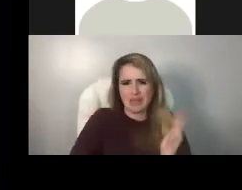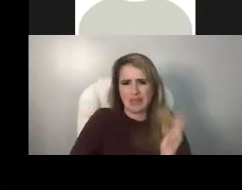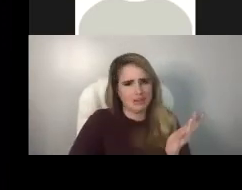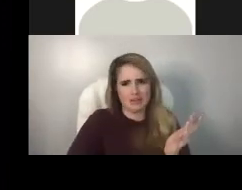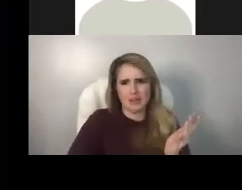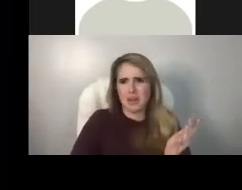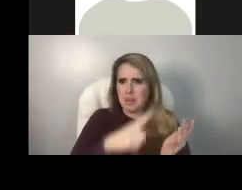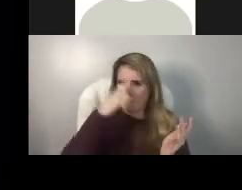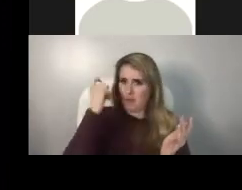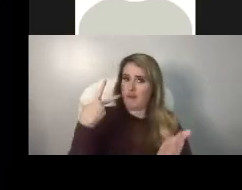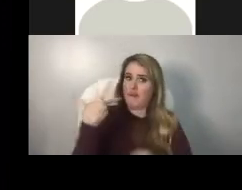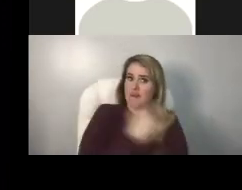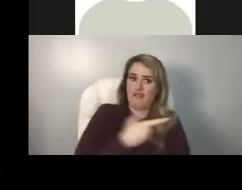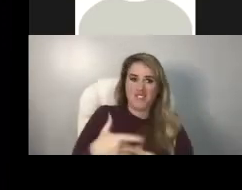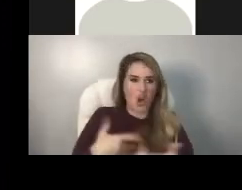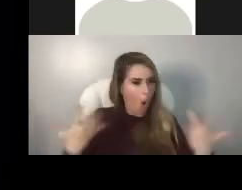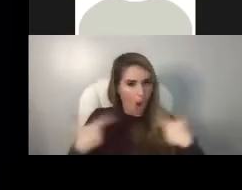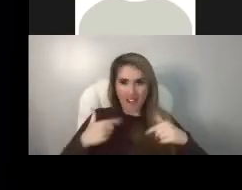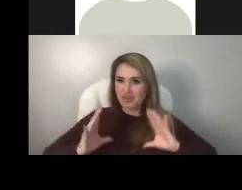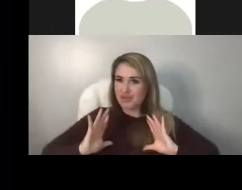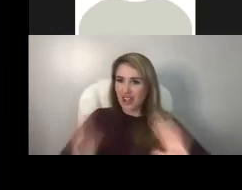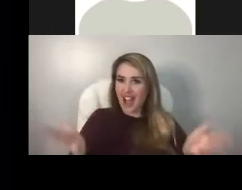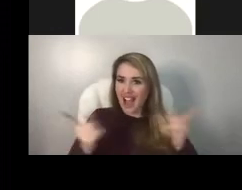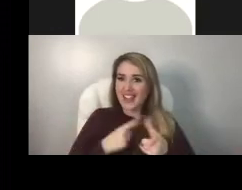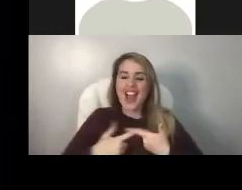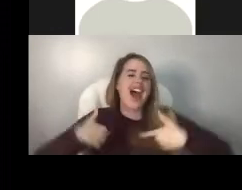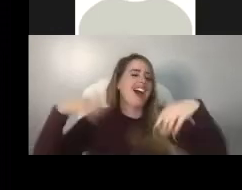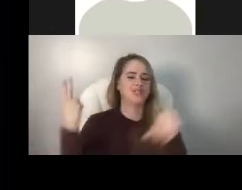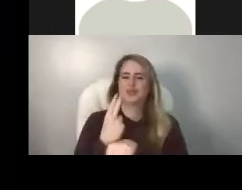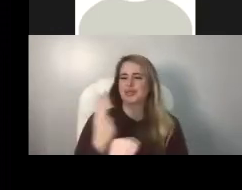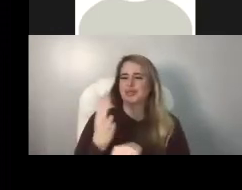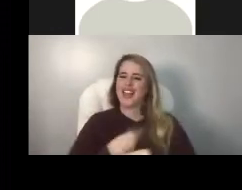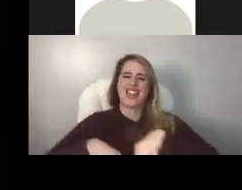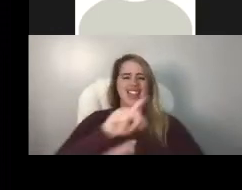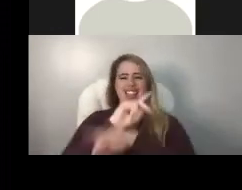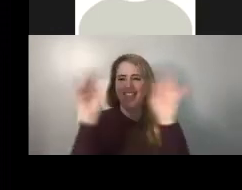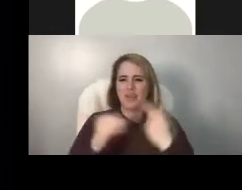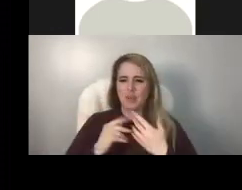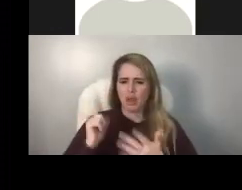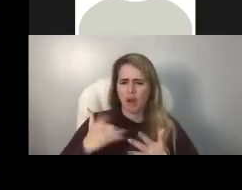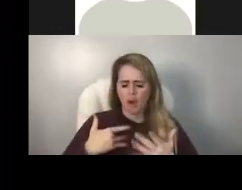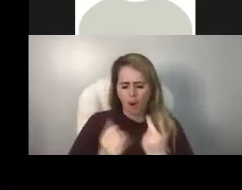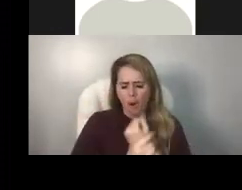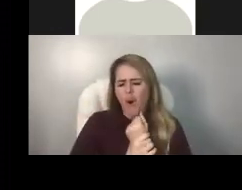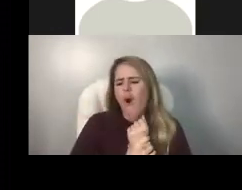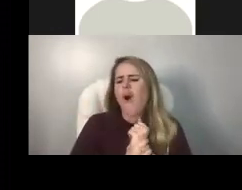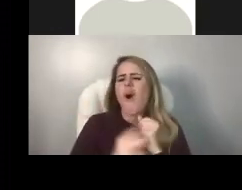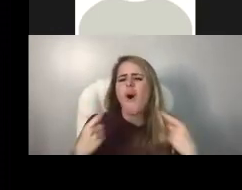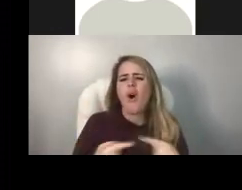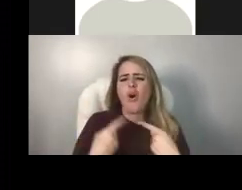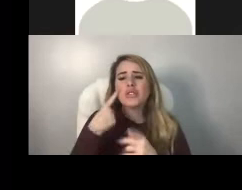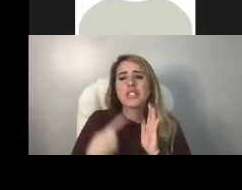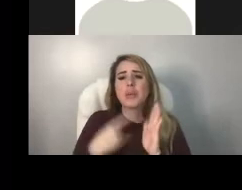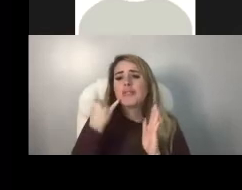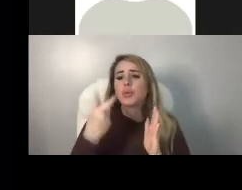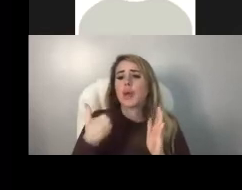into thinking you're fine, and you end up beating up your joints more. So I think if you have a real flare-up, let's say you have some arthritis